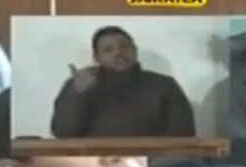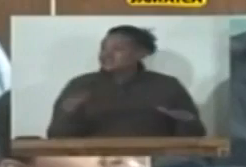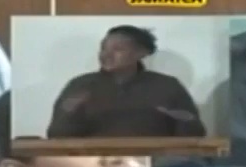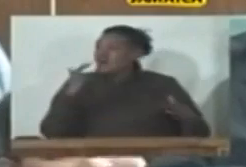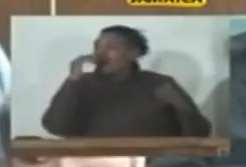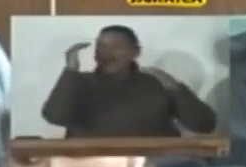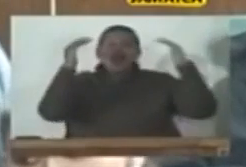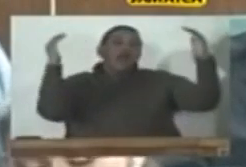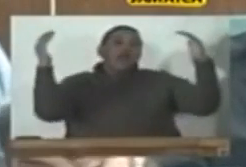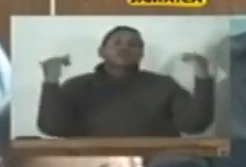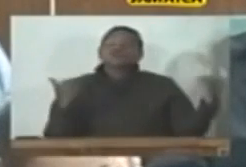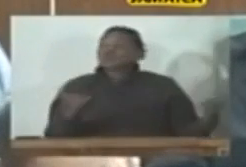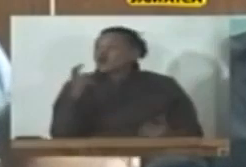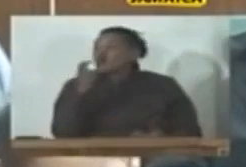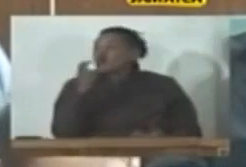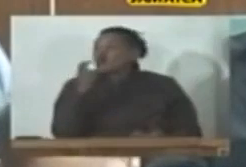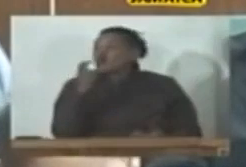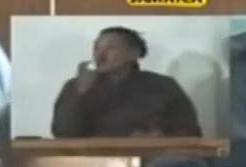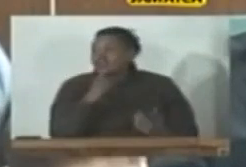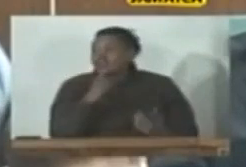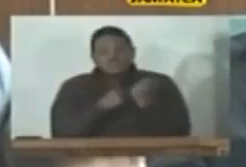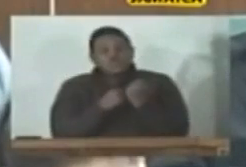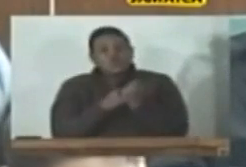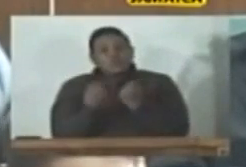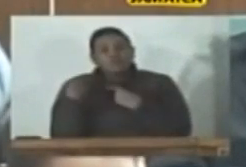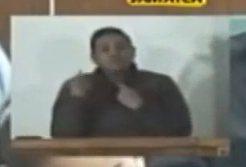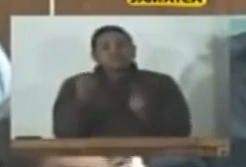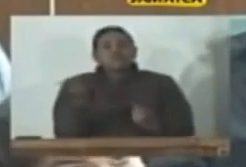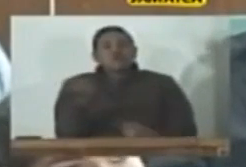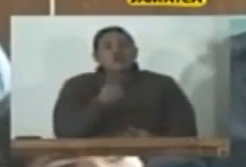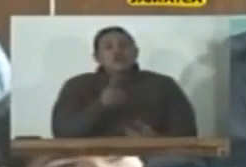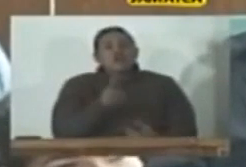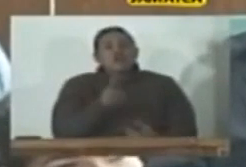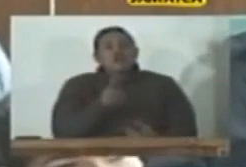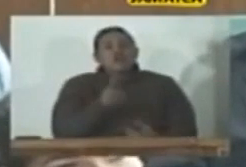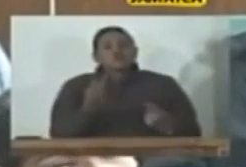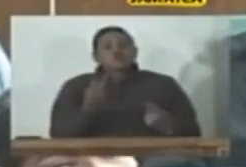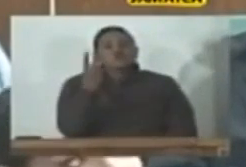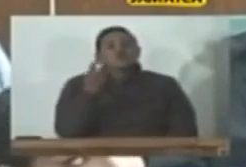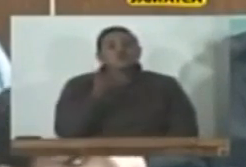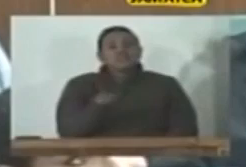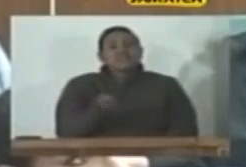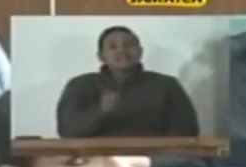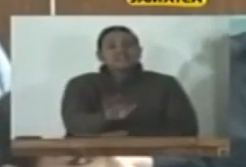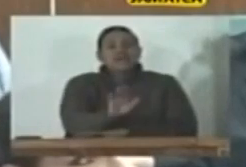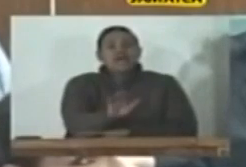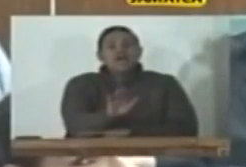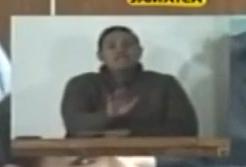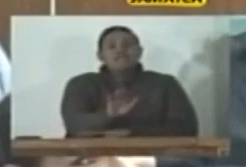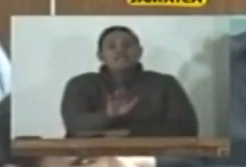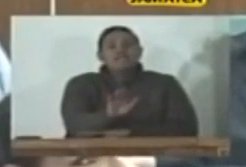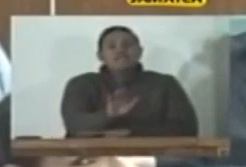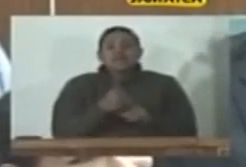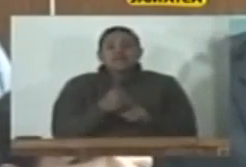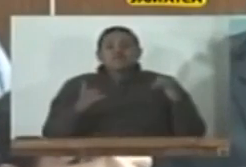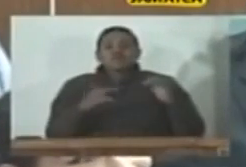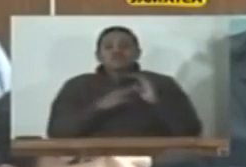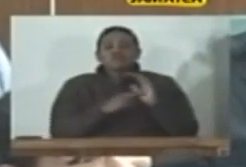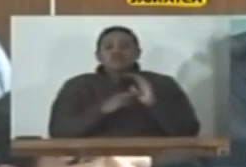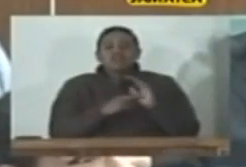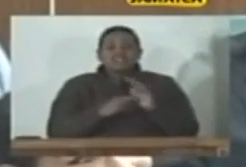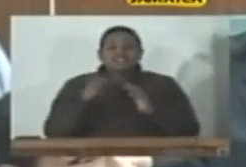I do, and 2 of them are here this afternoon, which represents a historical moment for our family.